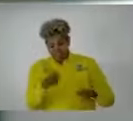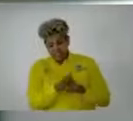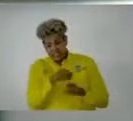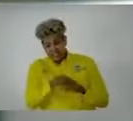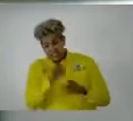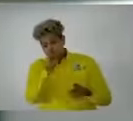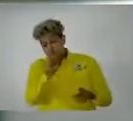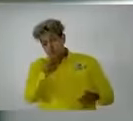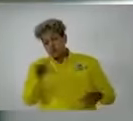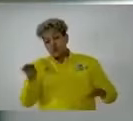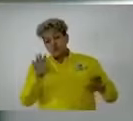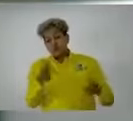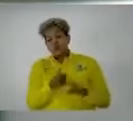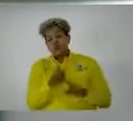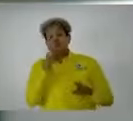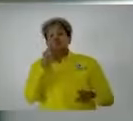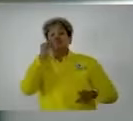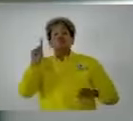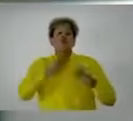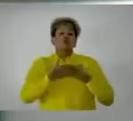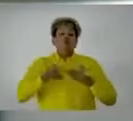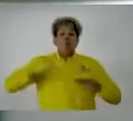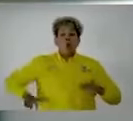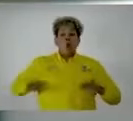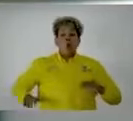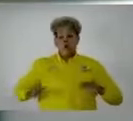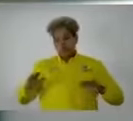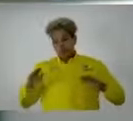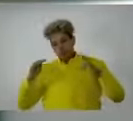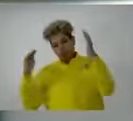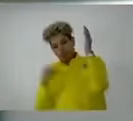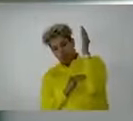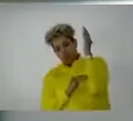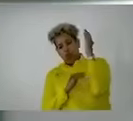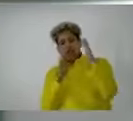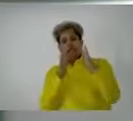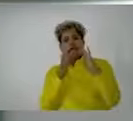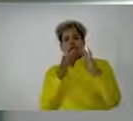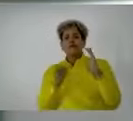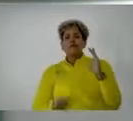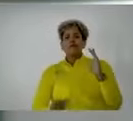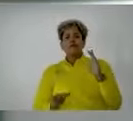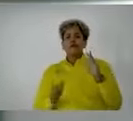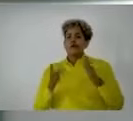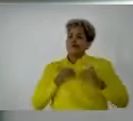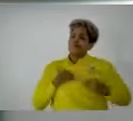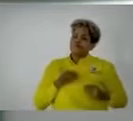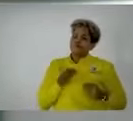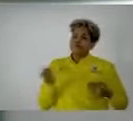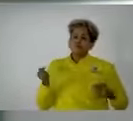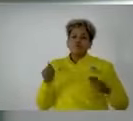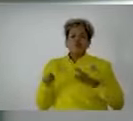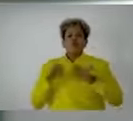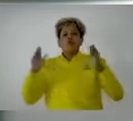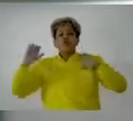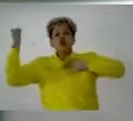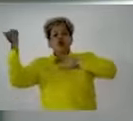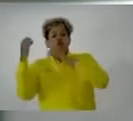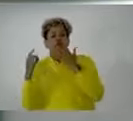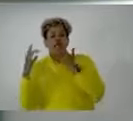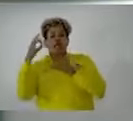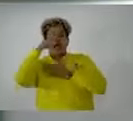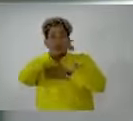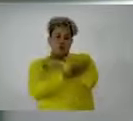in 2022 ranks Jamaica at the lower end of internet penetration and adoption when compared to other countries in